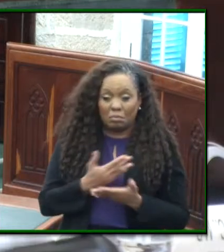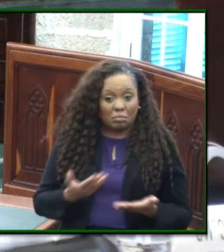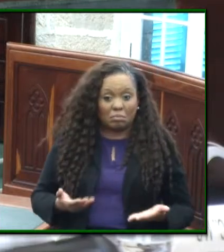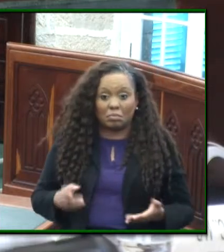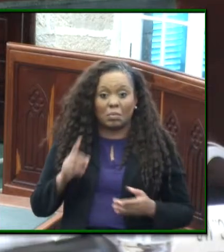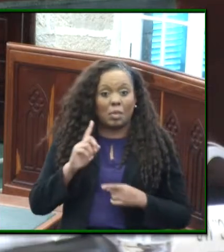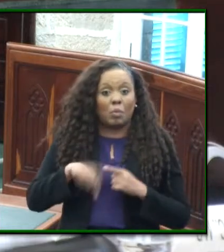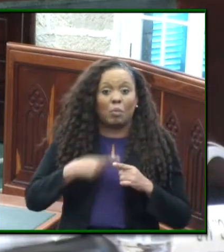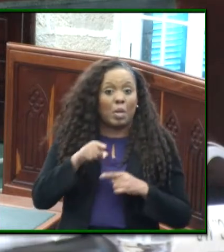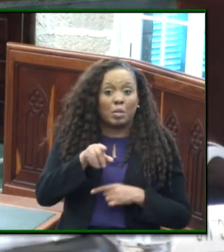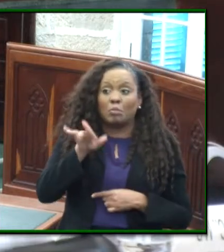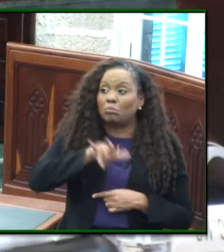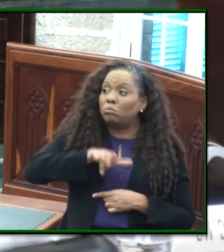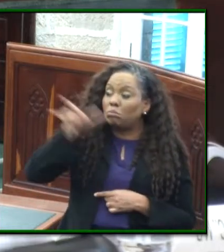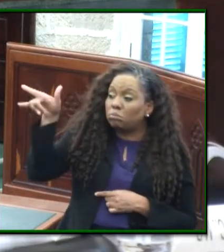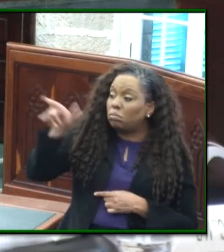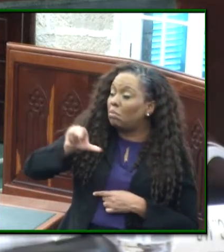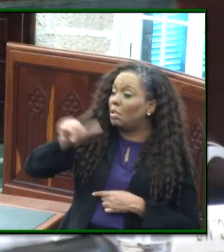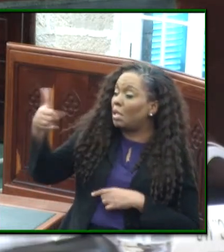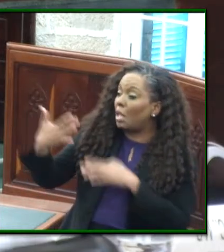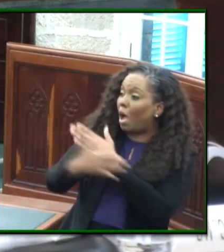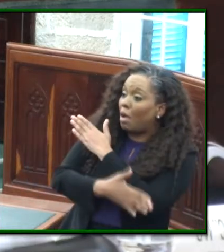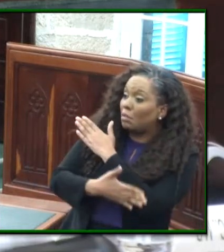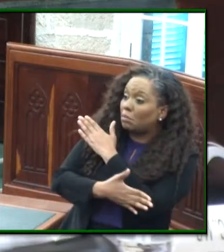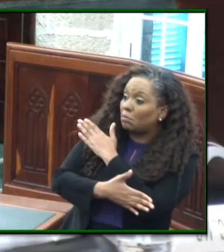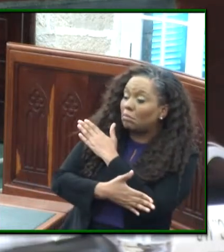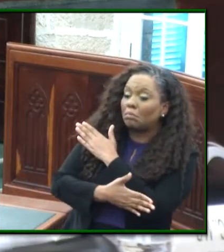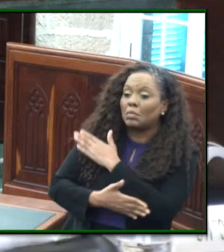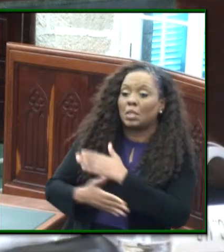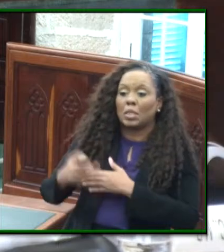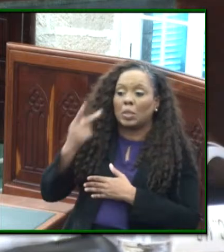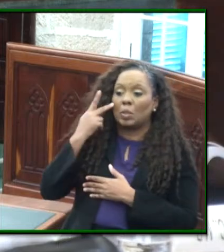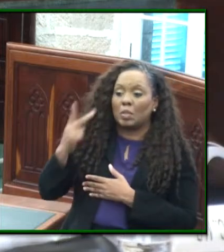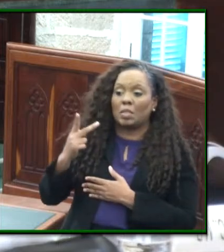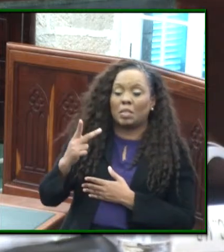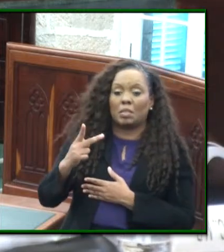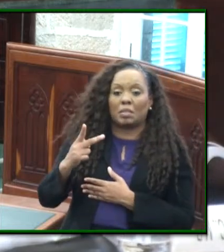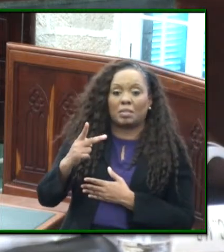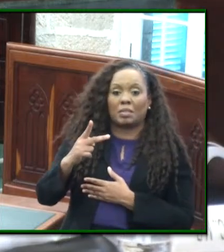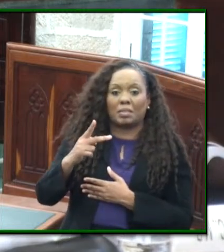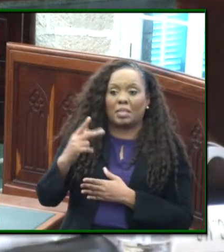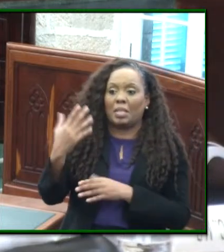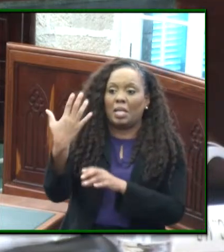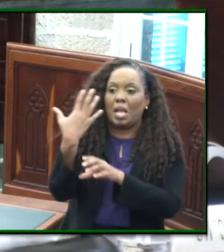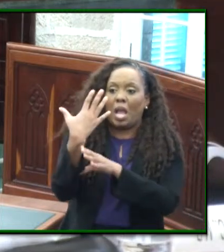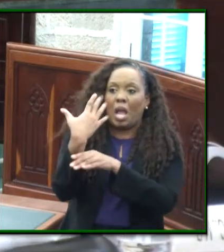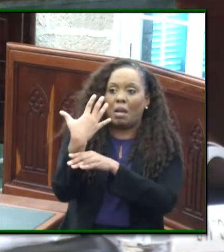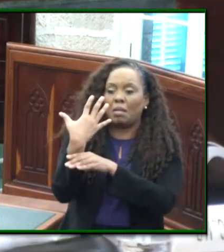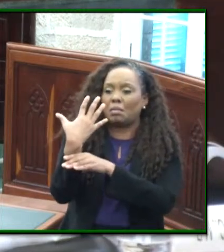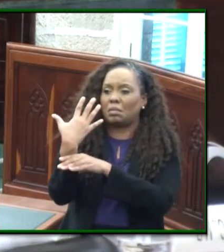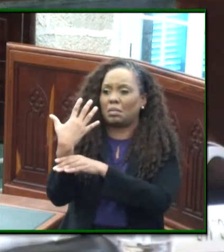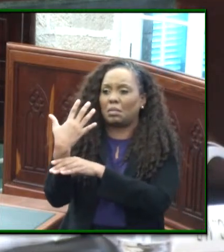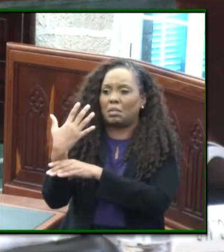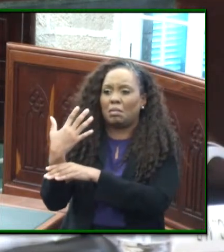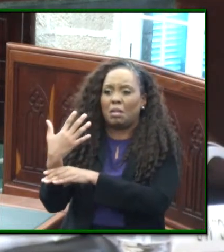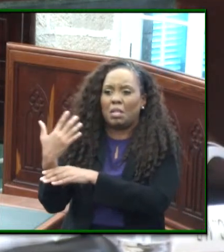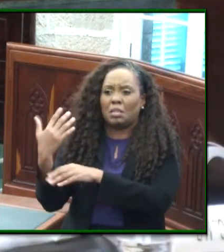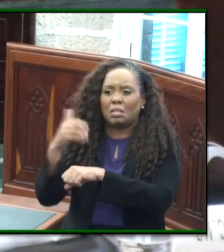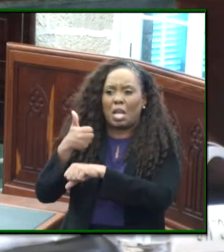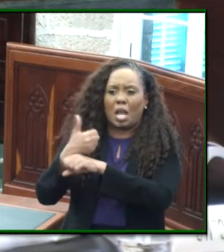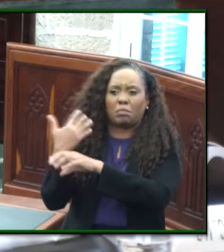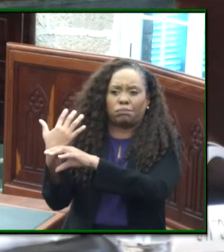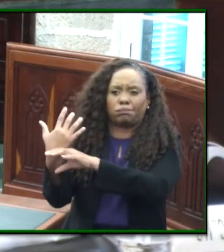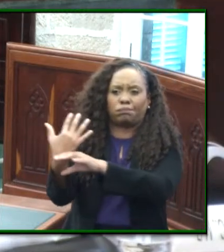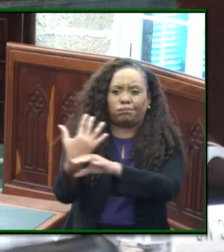to another jurisdiction, we are met with CCTV from the time we get off the plane into public spaces. So it is not new. It